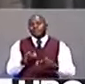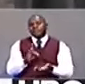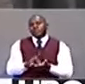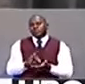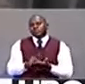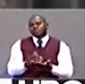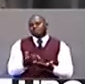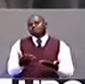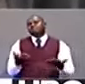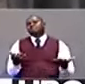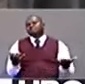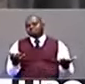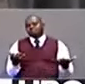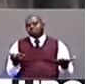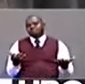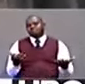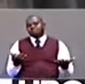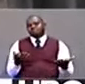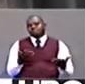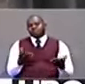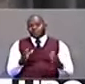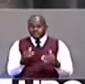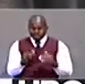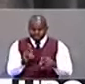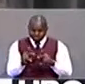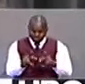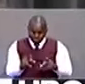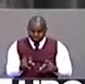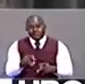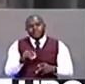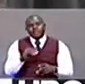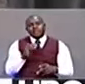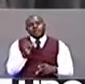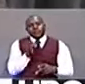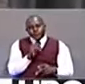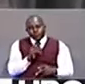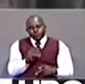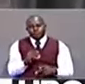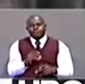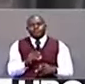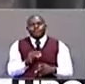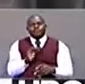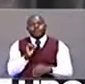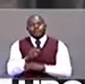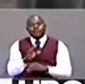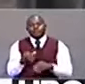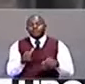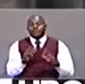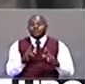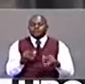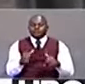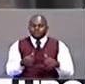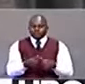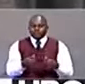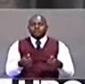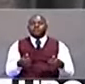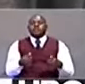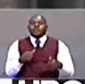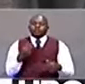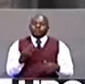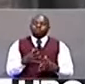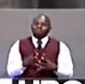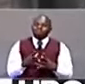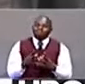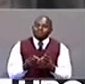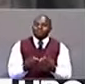doctors over follow the line and all that. People were highly educated, but I think he defied the horde, and we miss